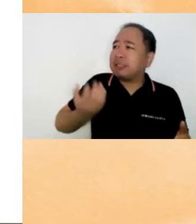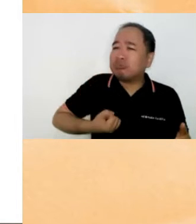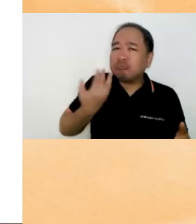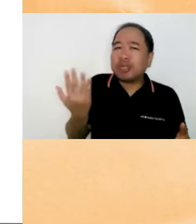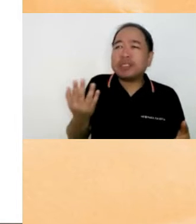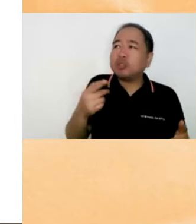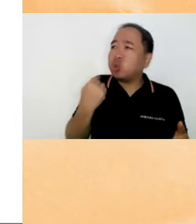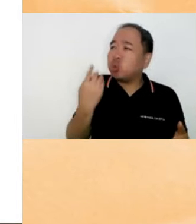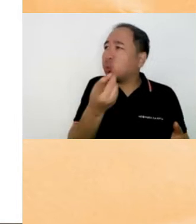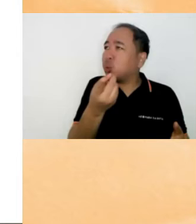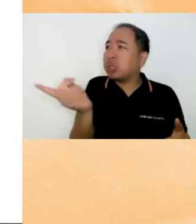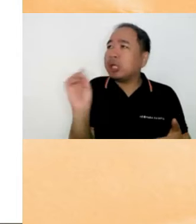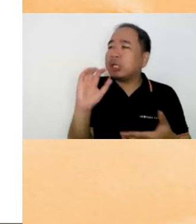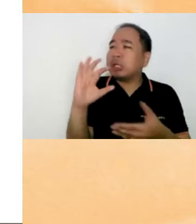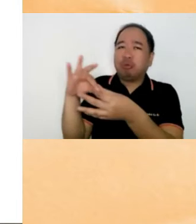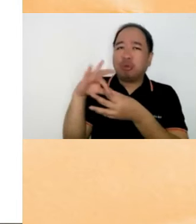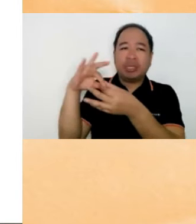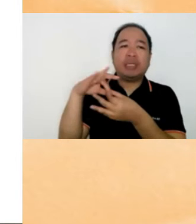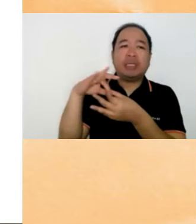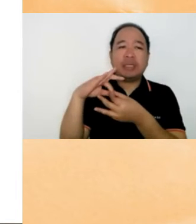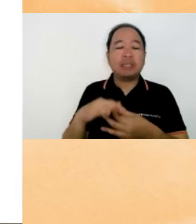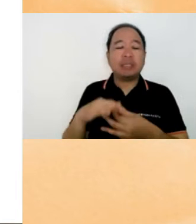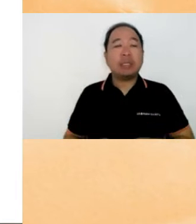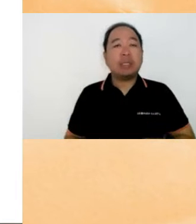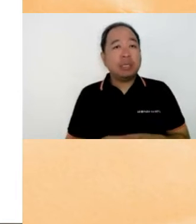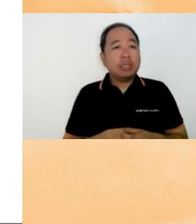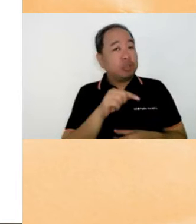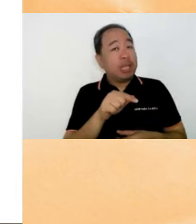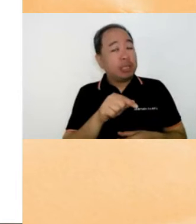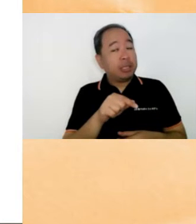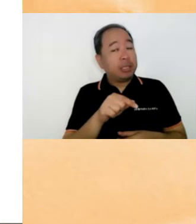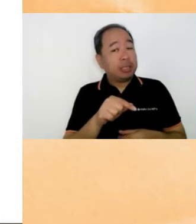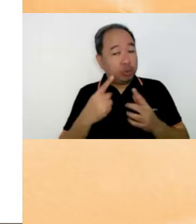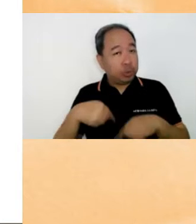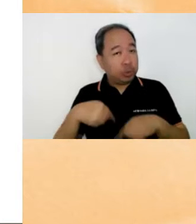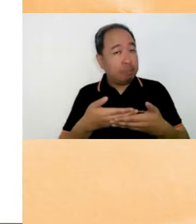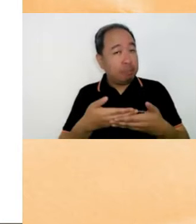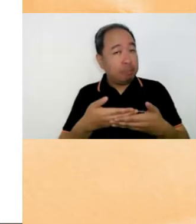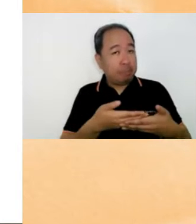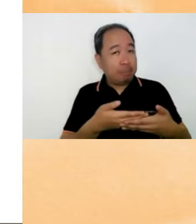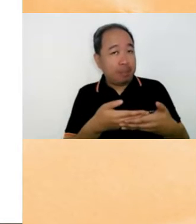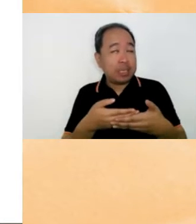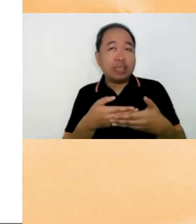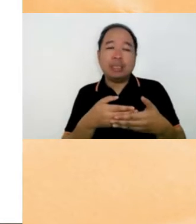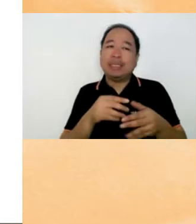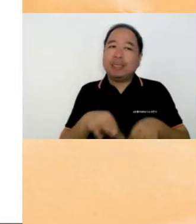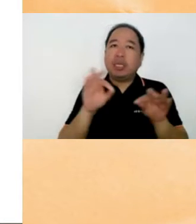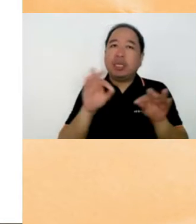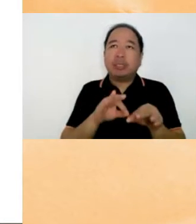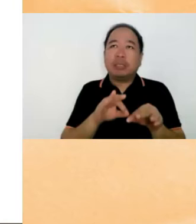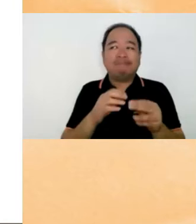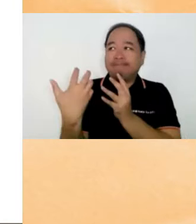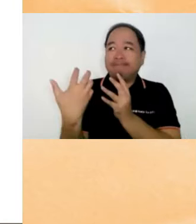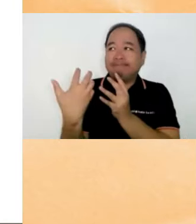What is needed in this stage is for attachment to form, because this is the basis of how the child sees